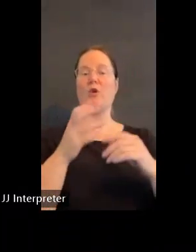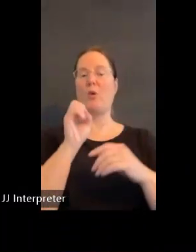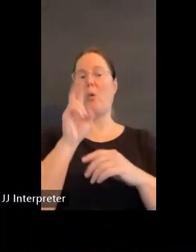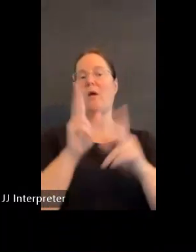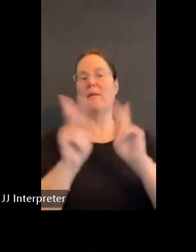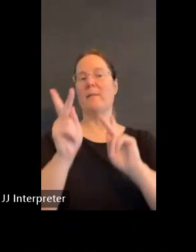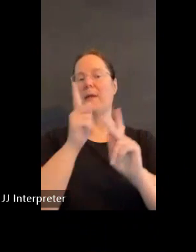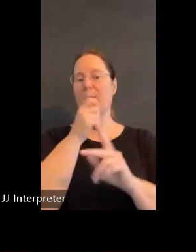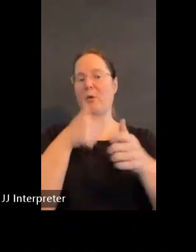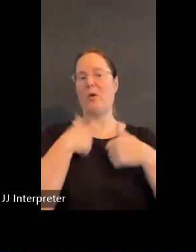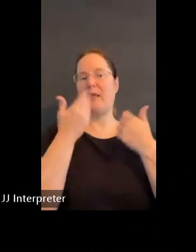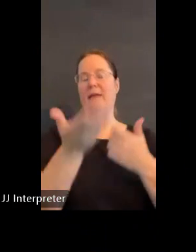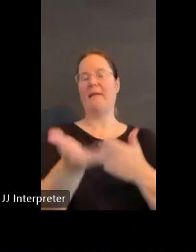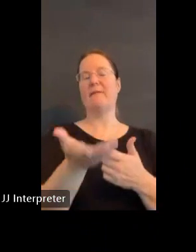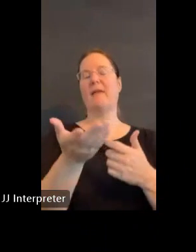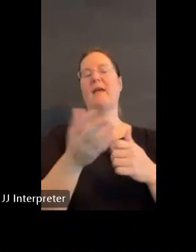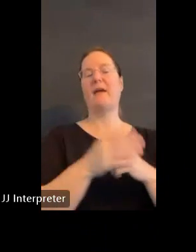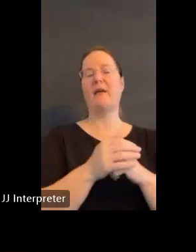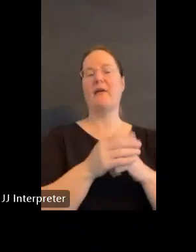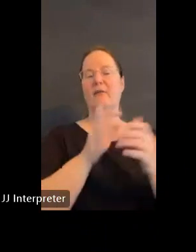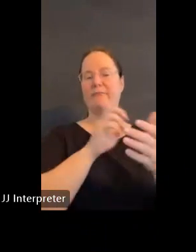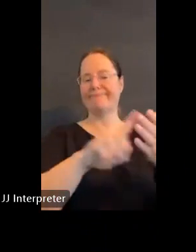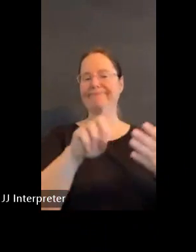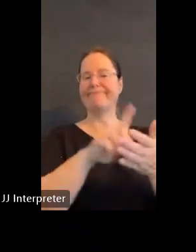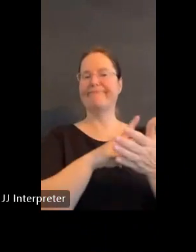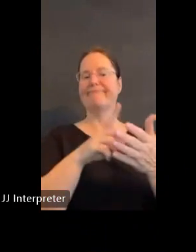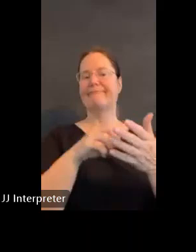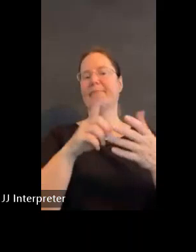lending, so providing poor